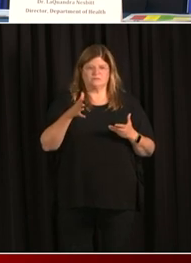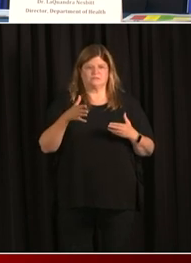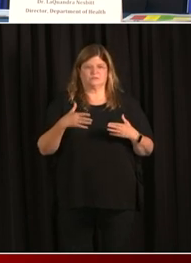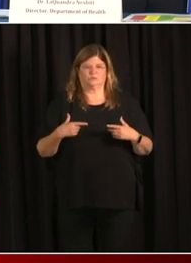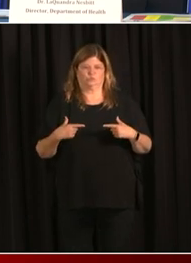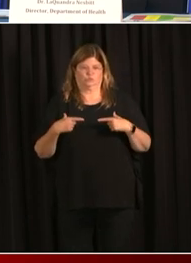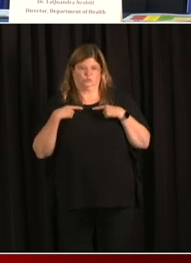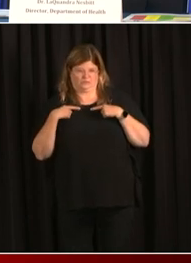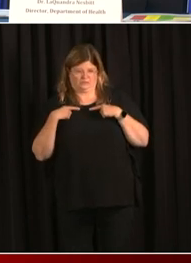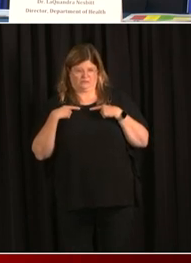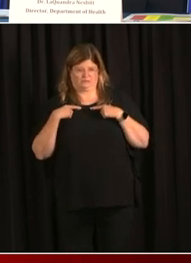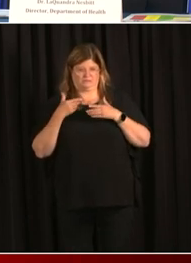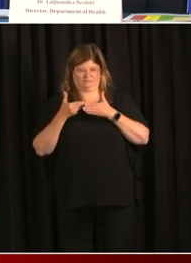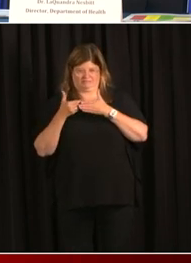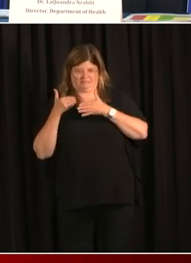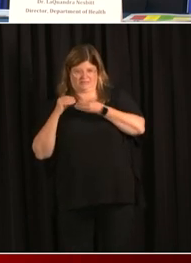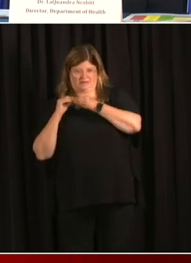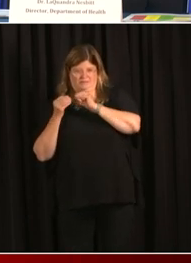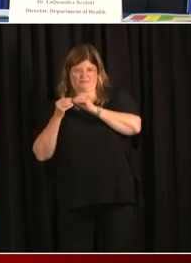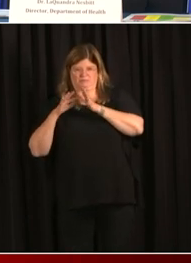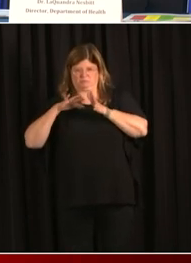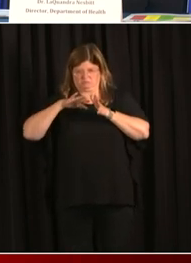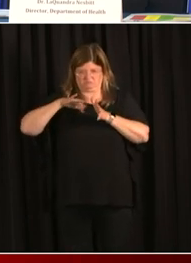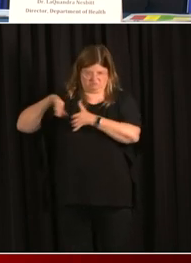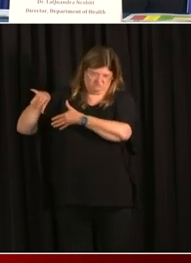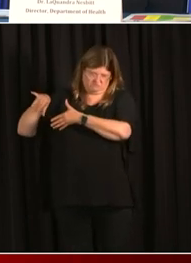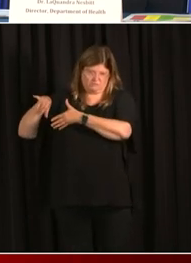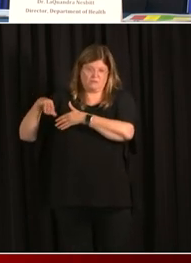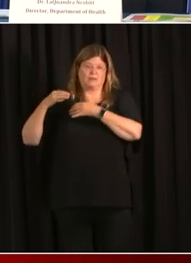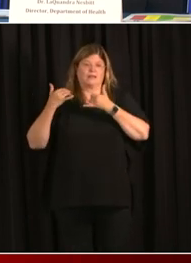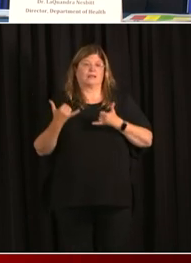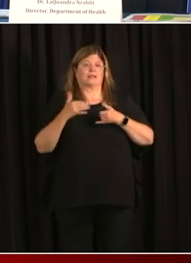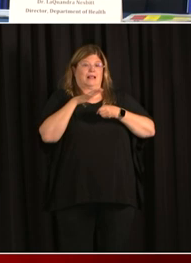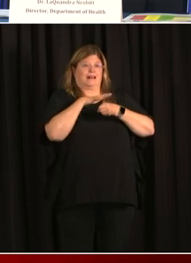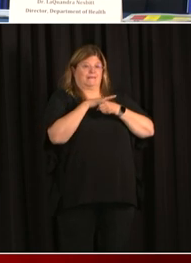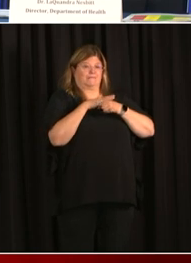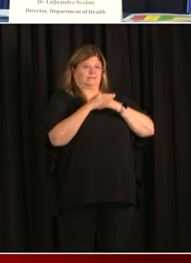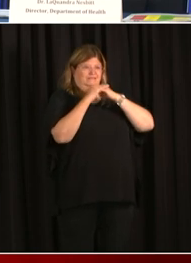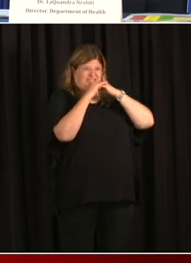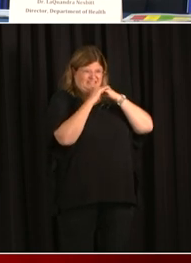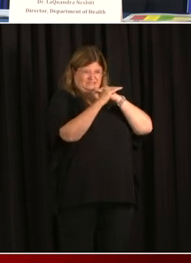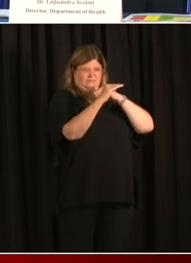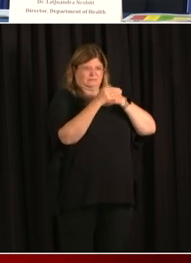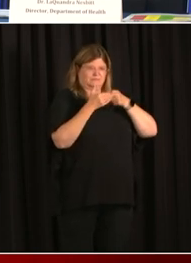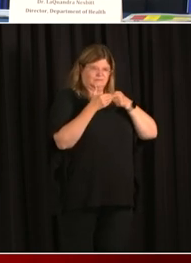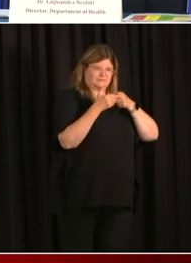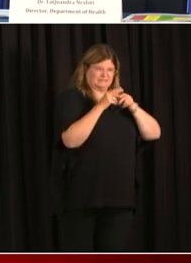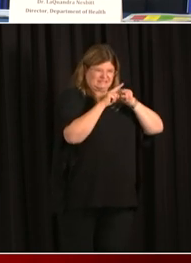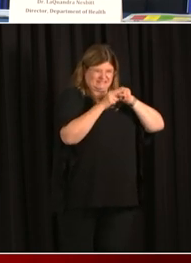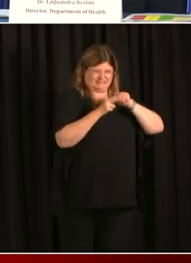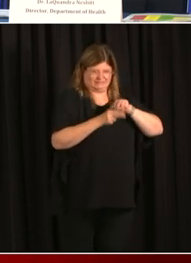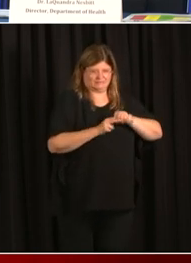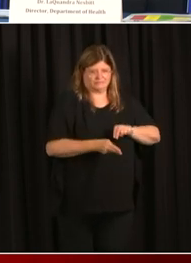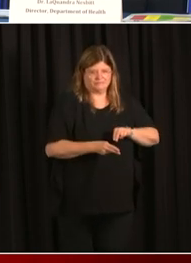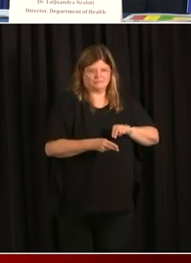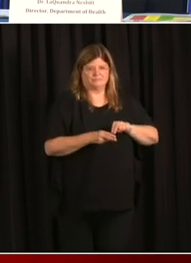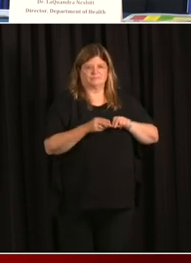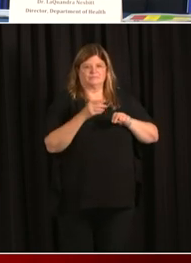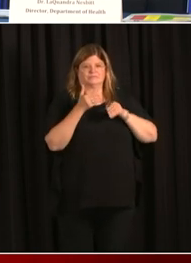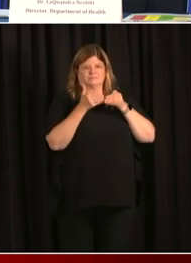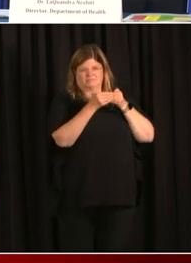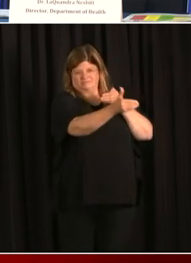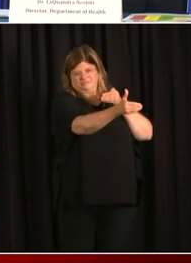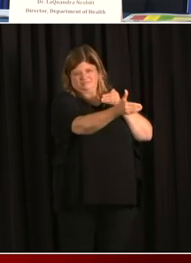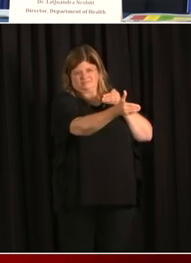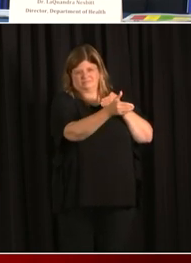used to determine if we had sustained decreases in the number of reported cases. And we